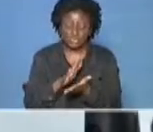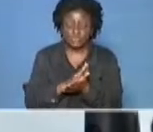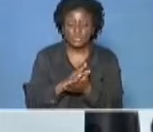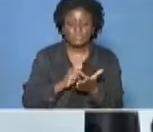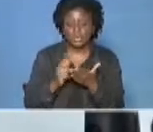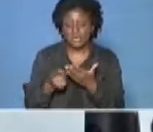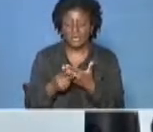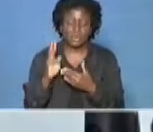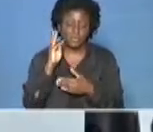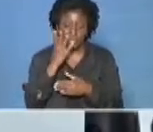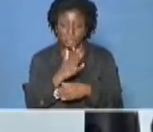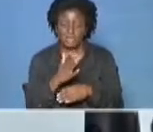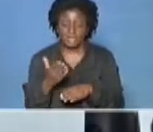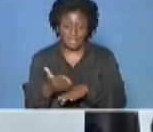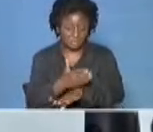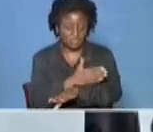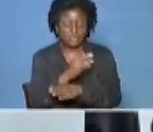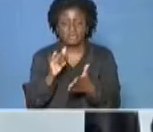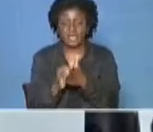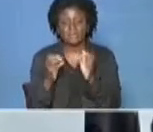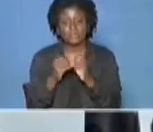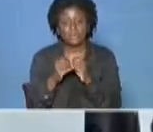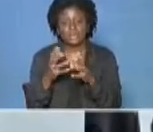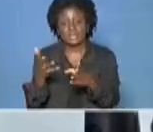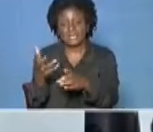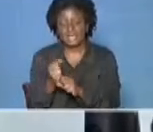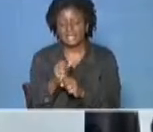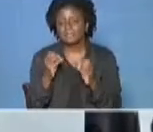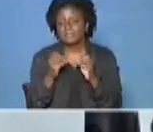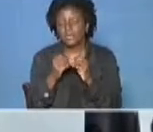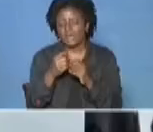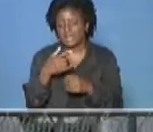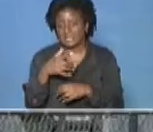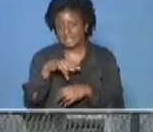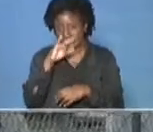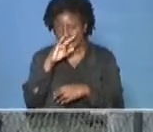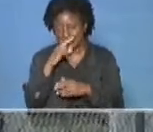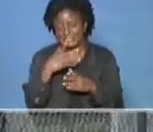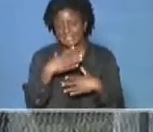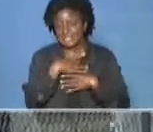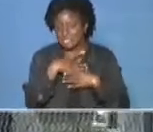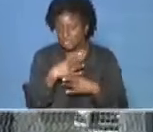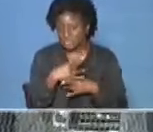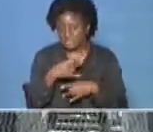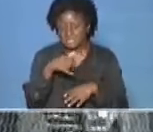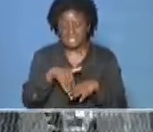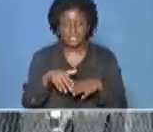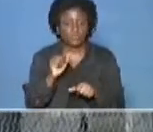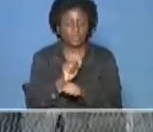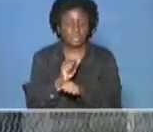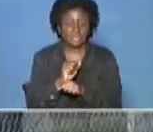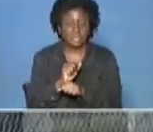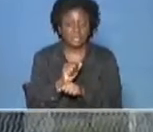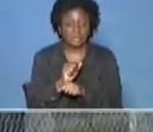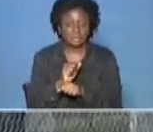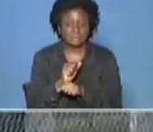that further, getting more kids interested in doing work at the Red Cross level. But in the meantime, Sumner says his first order of business is